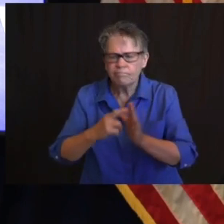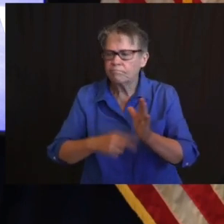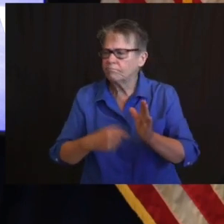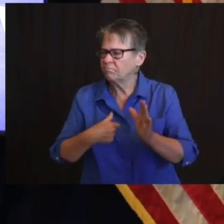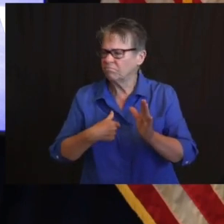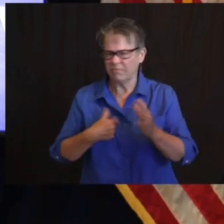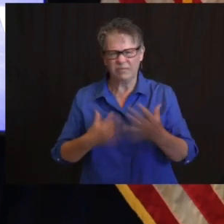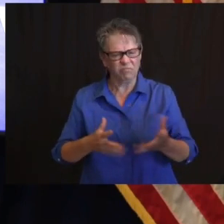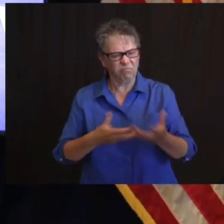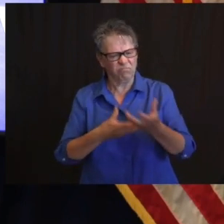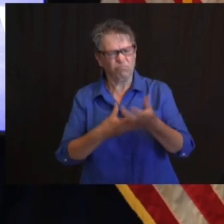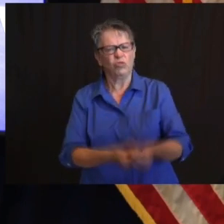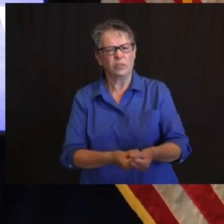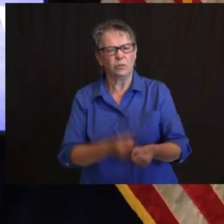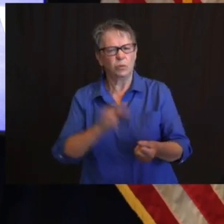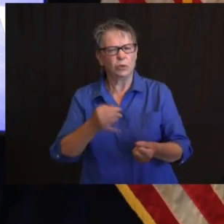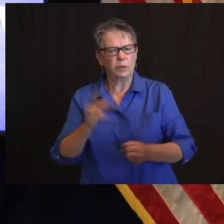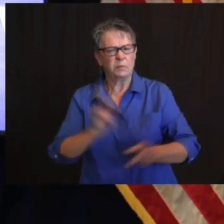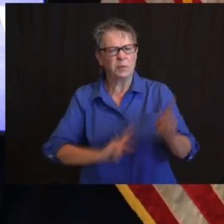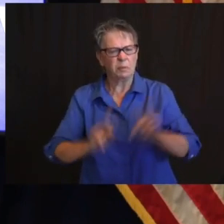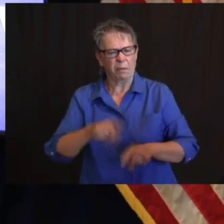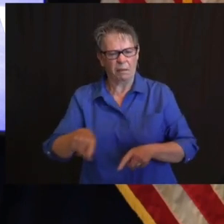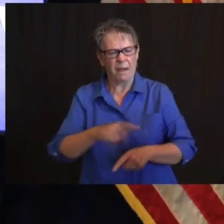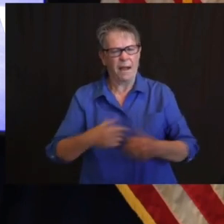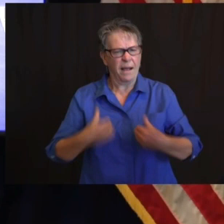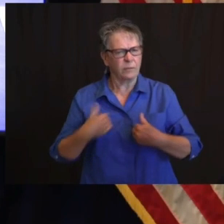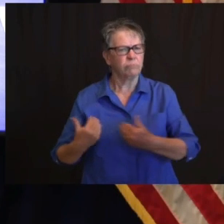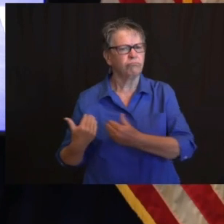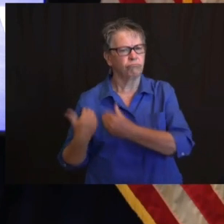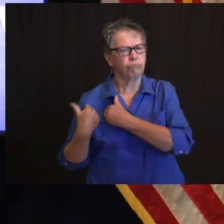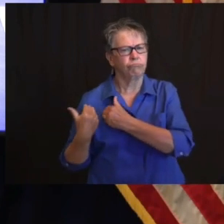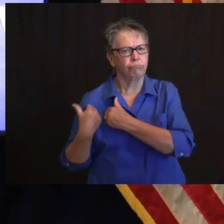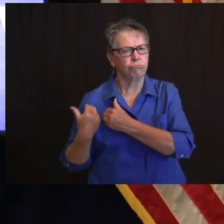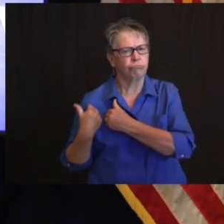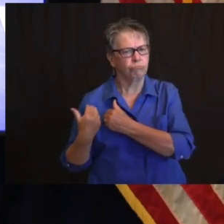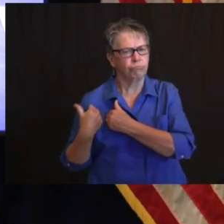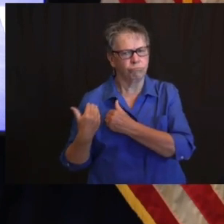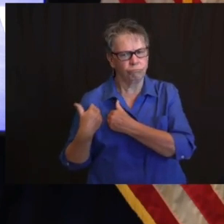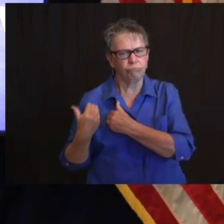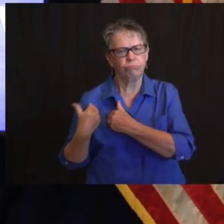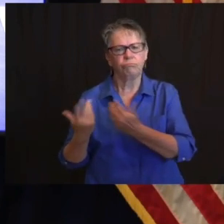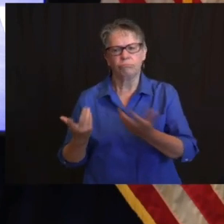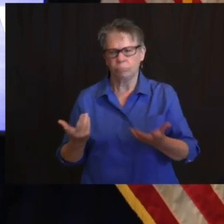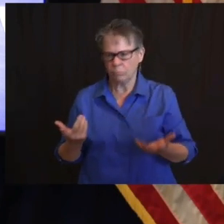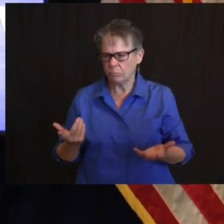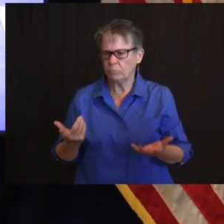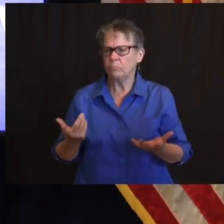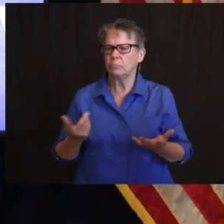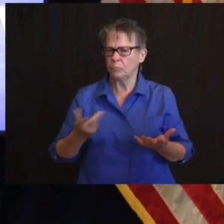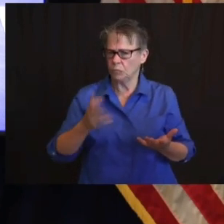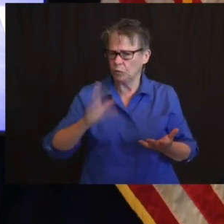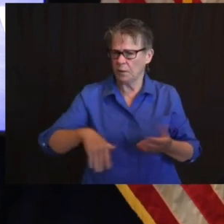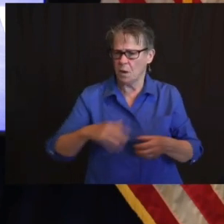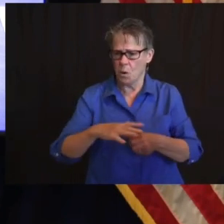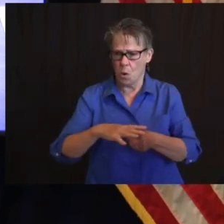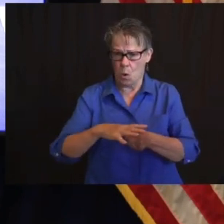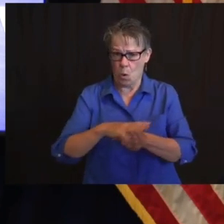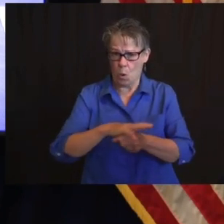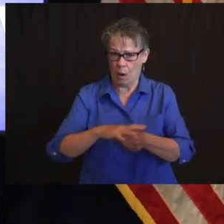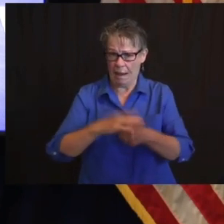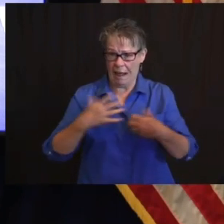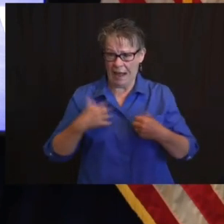we do rely on our local health departments. I can tell you, the local health officers, we have calls with them every